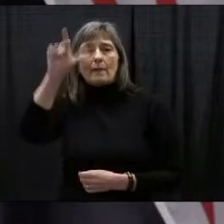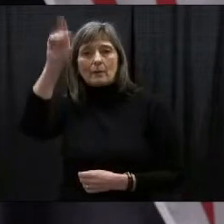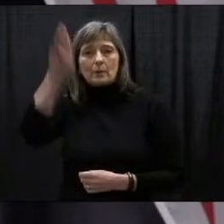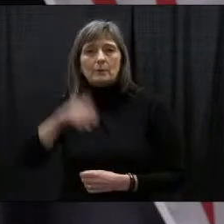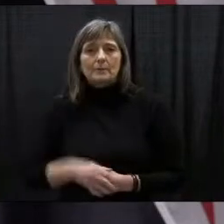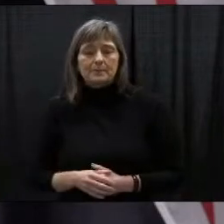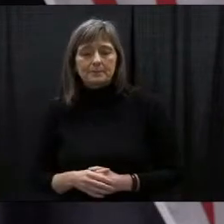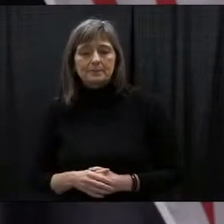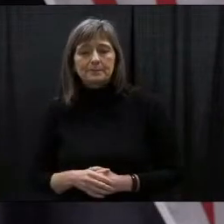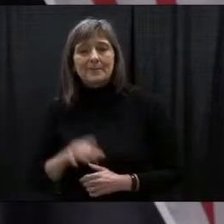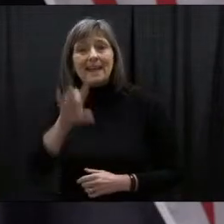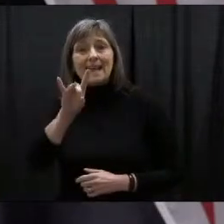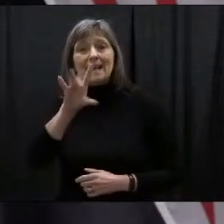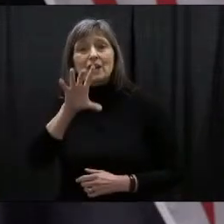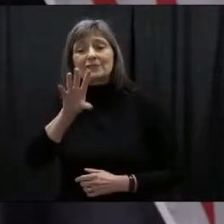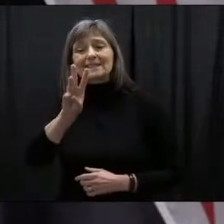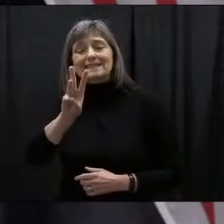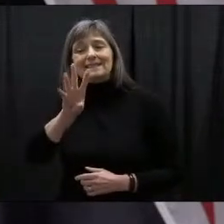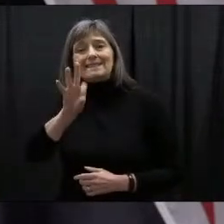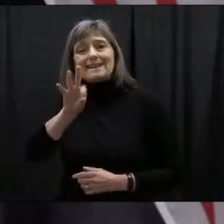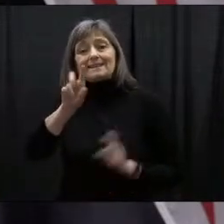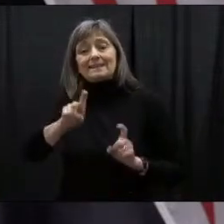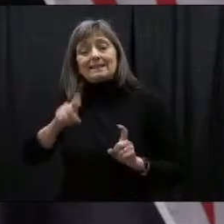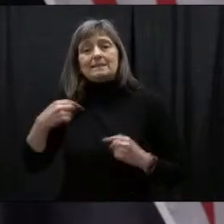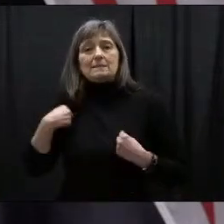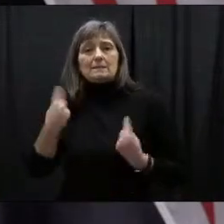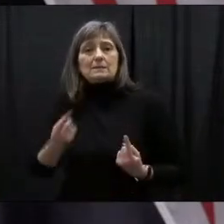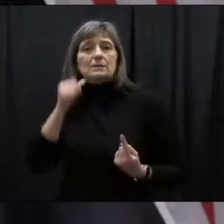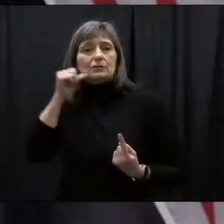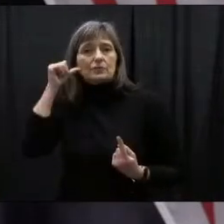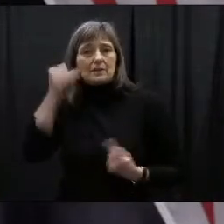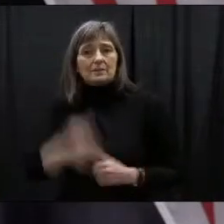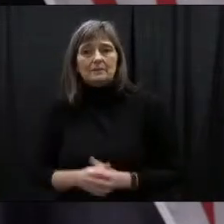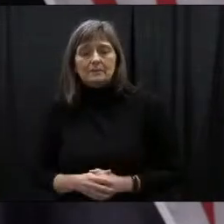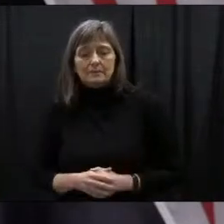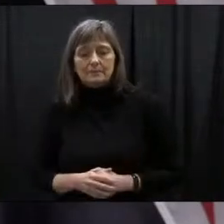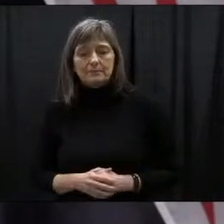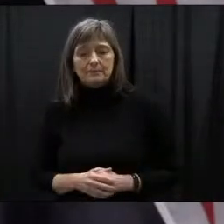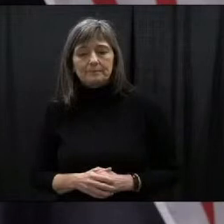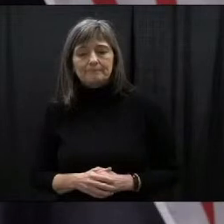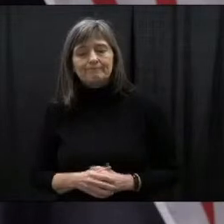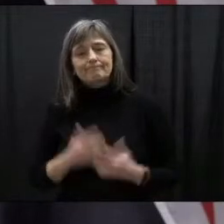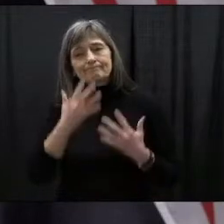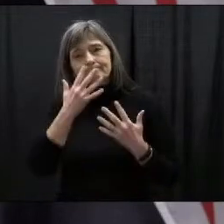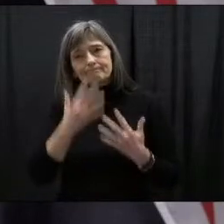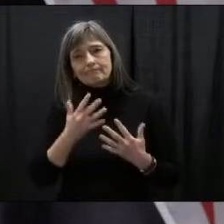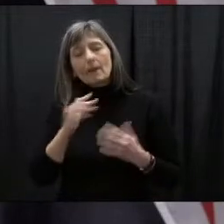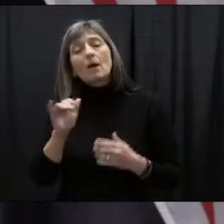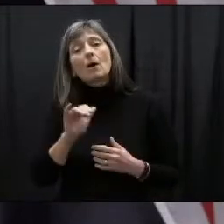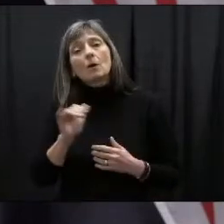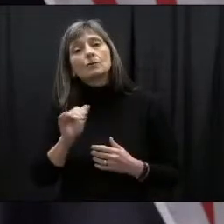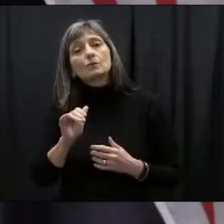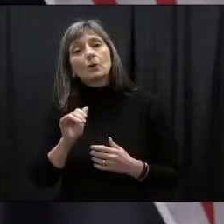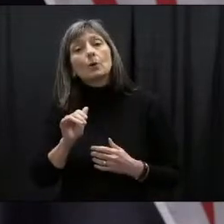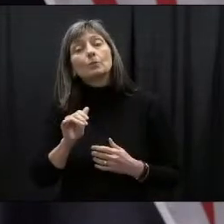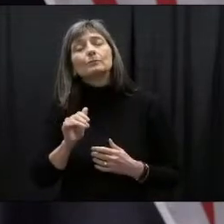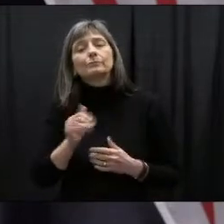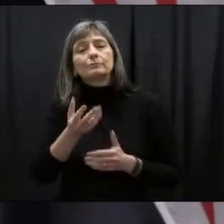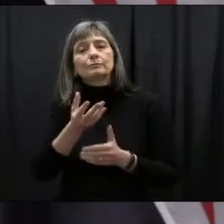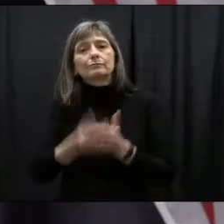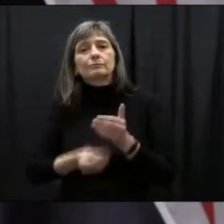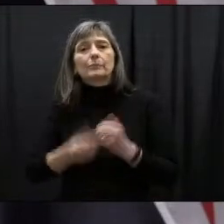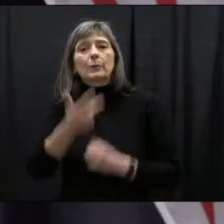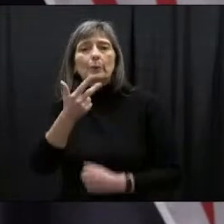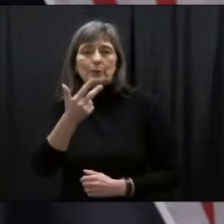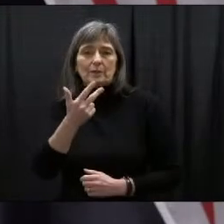Health. 869 tests were completed since yesterday. Sadly, we are also reporting 3 deaths